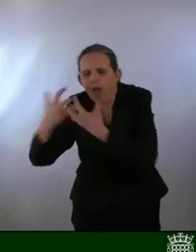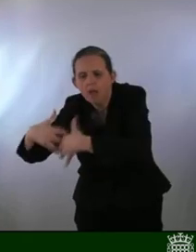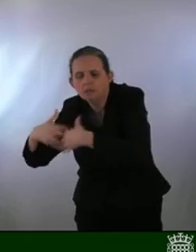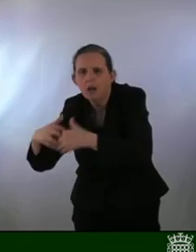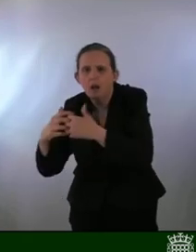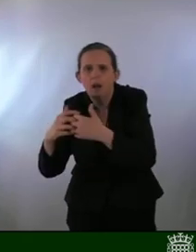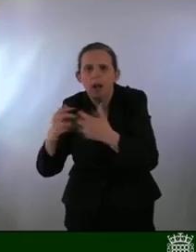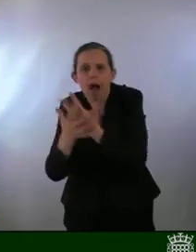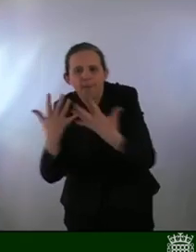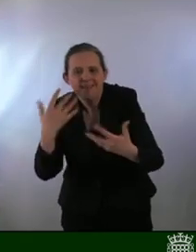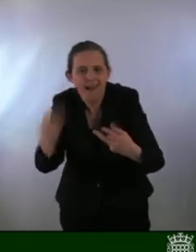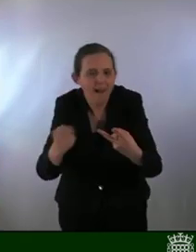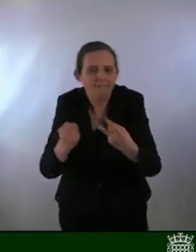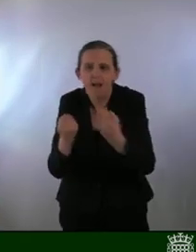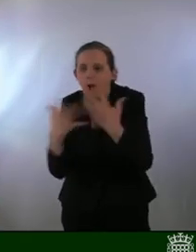they need?